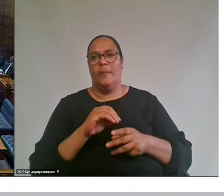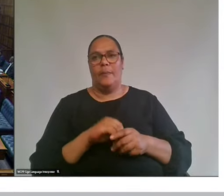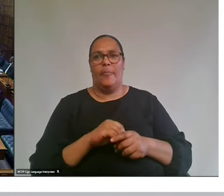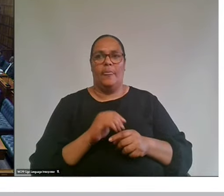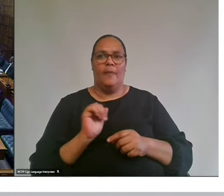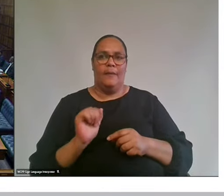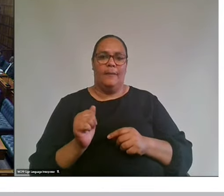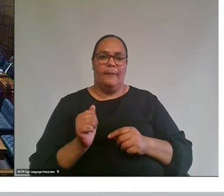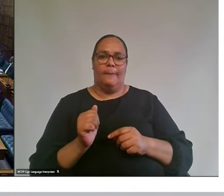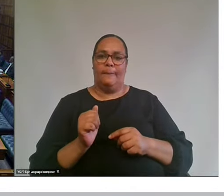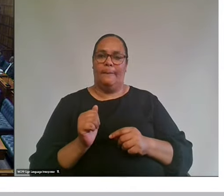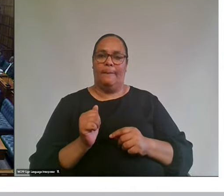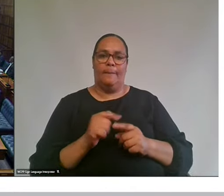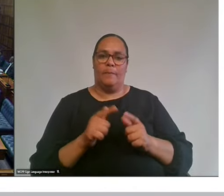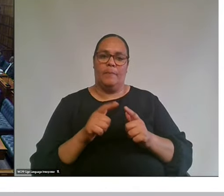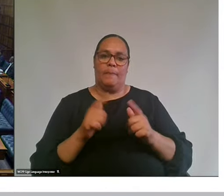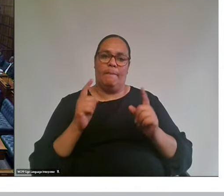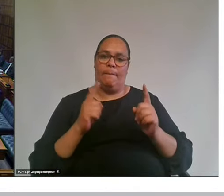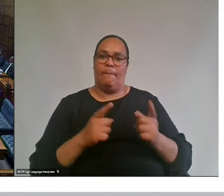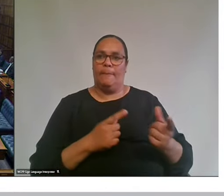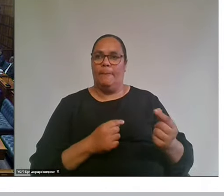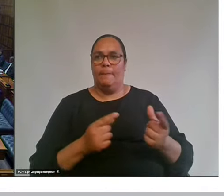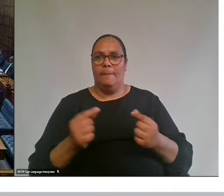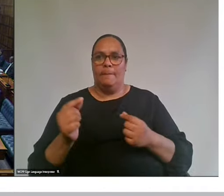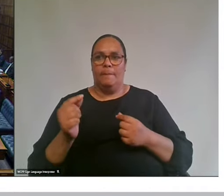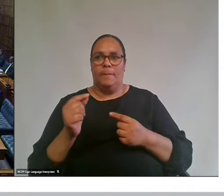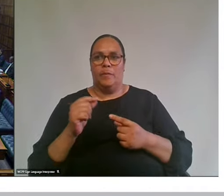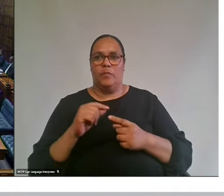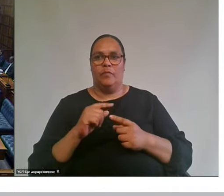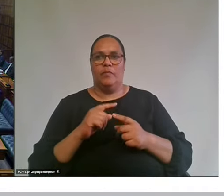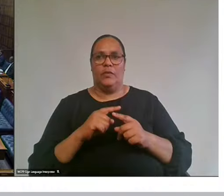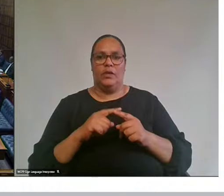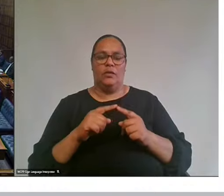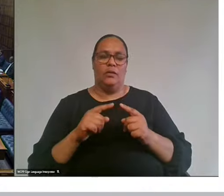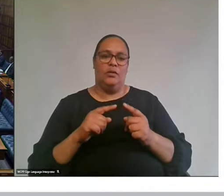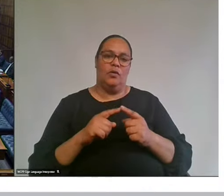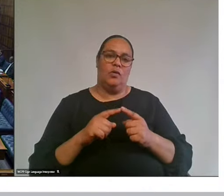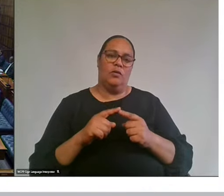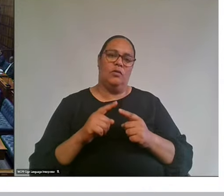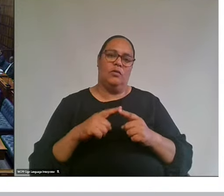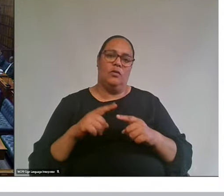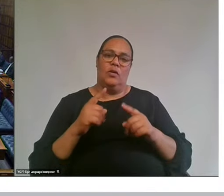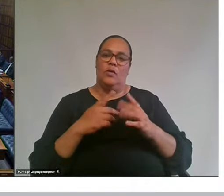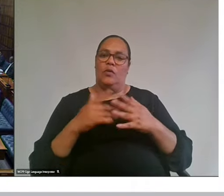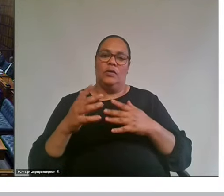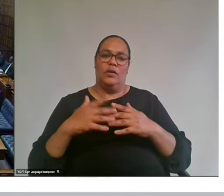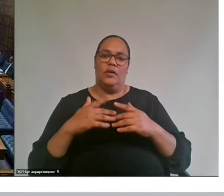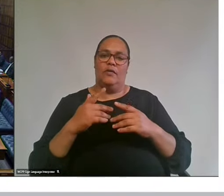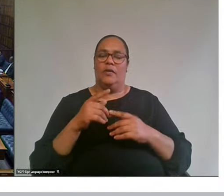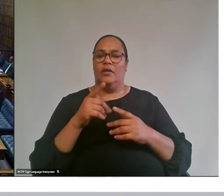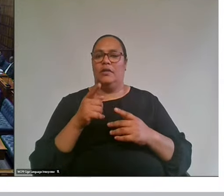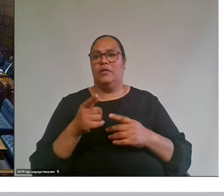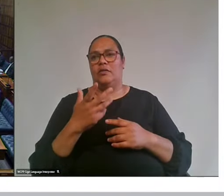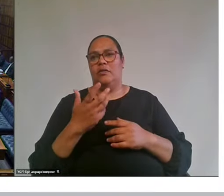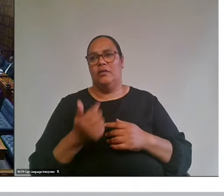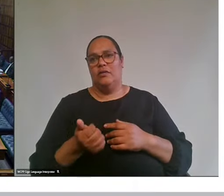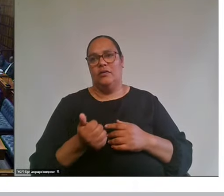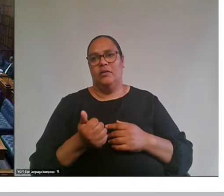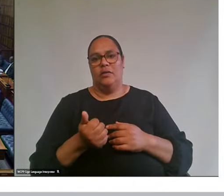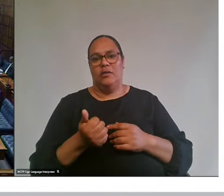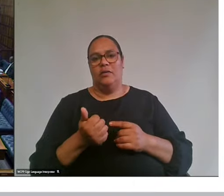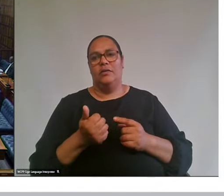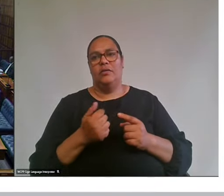on the demanders are um is this private sector like hotel or shell um or is it other